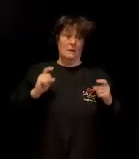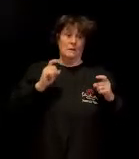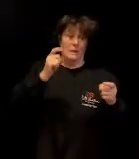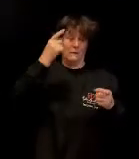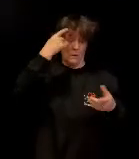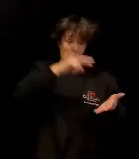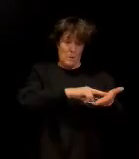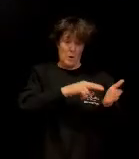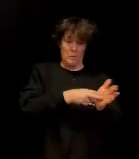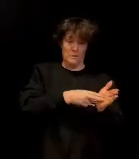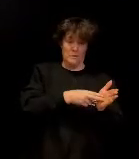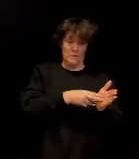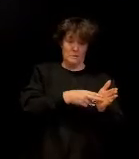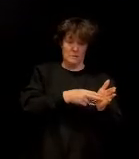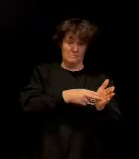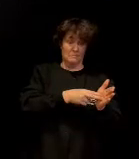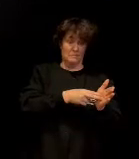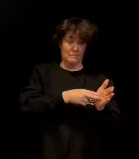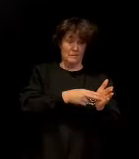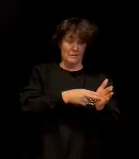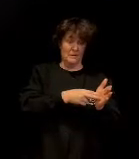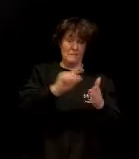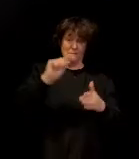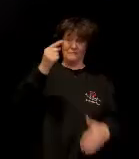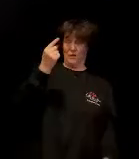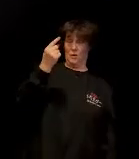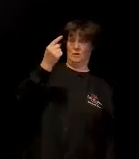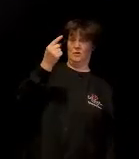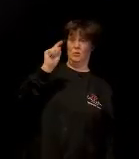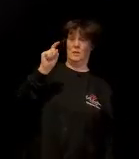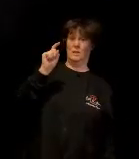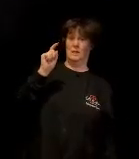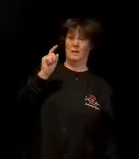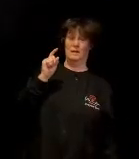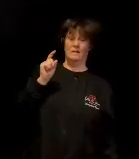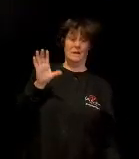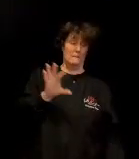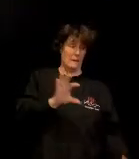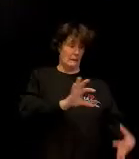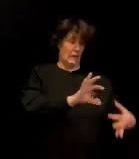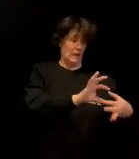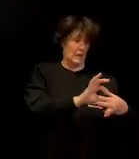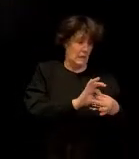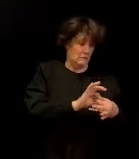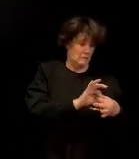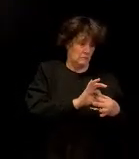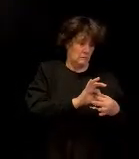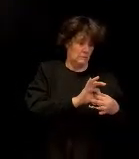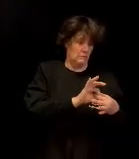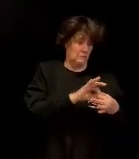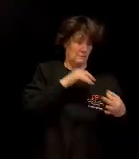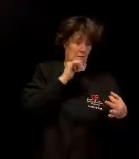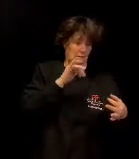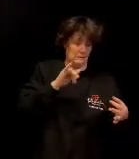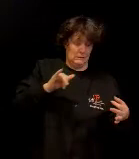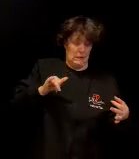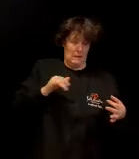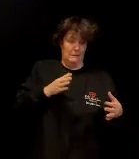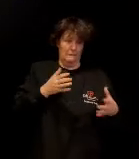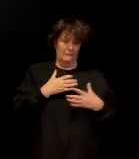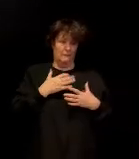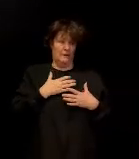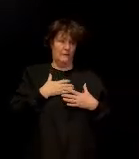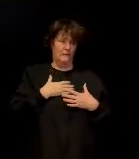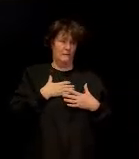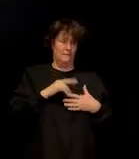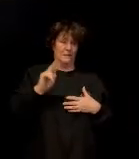us. Amen. Number one, we need to engage ourselves, not stay back. We need to, number